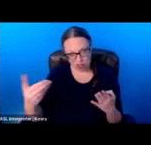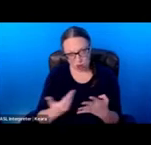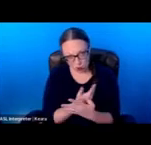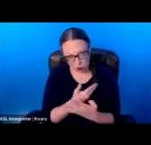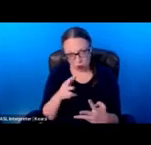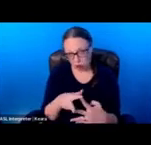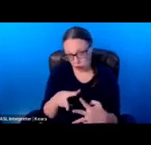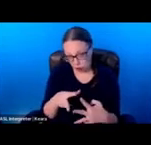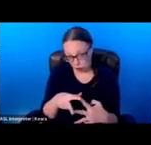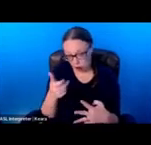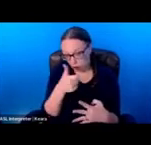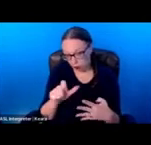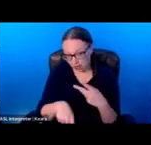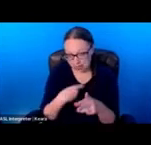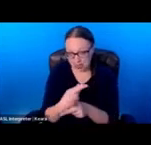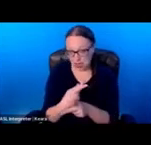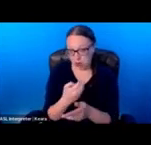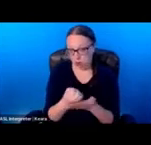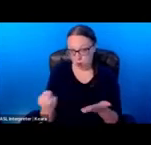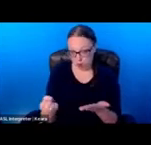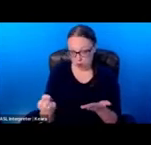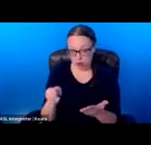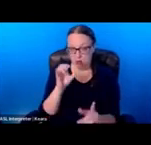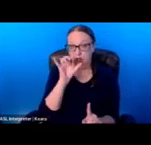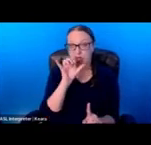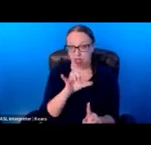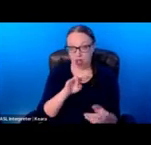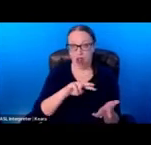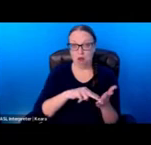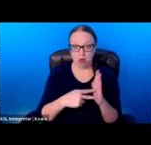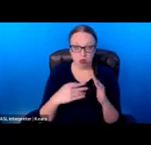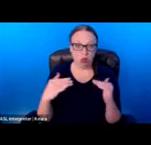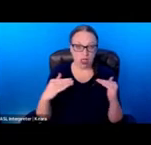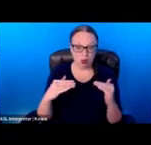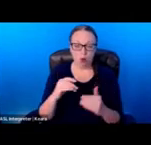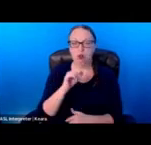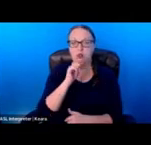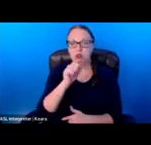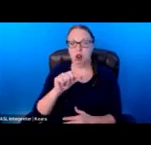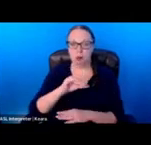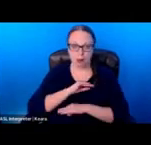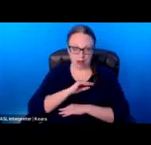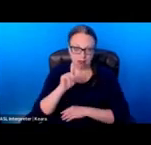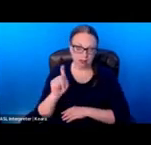for any type of equipment, they are coded as having an unmet need in that domain.